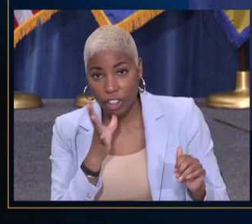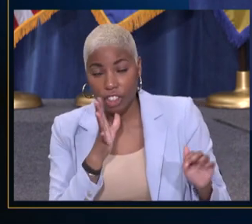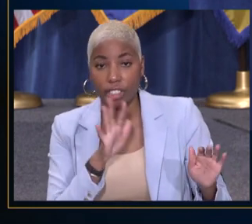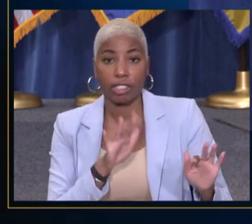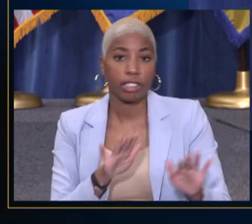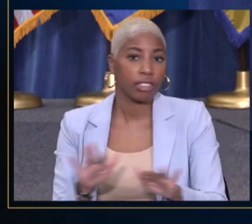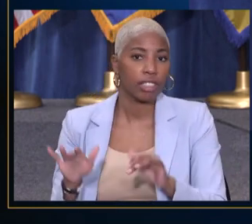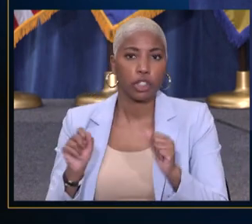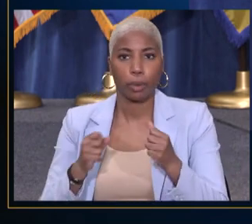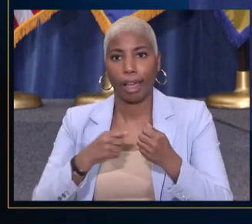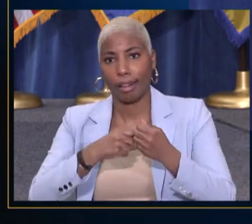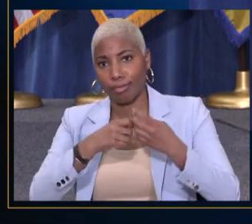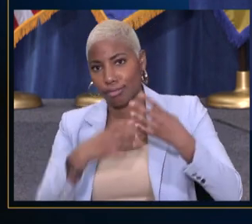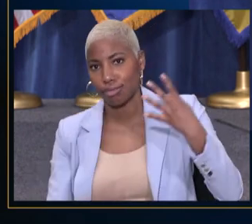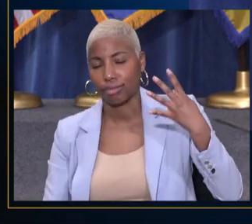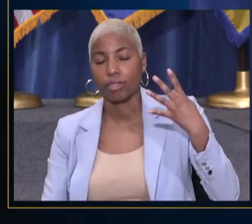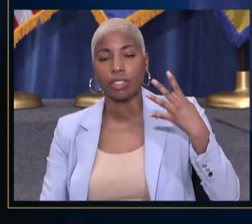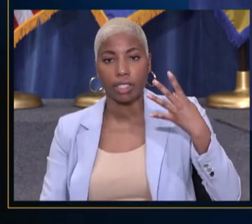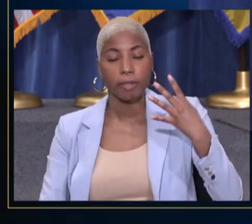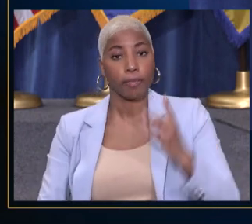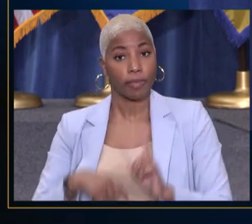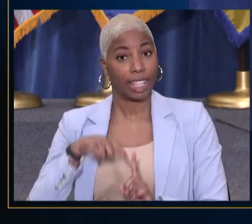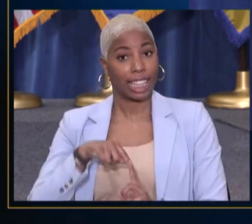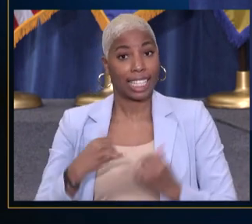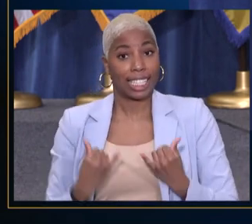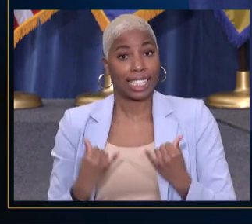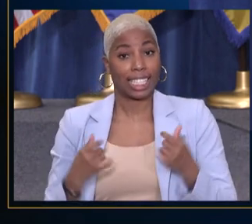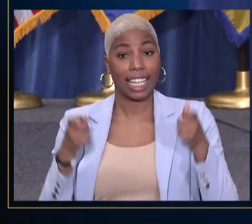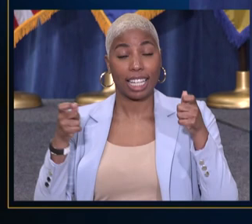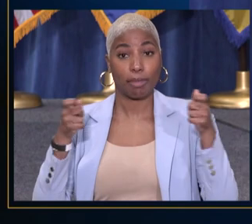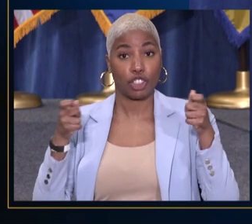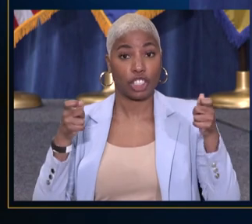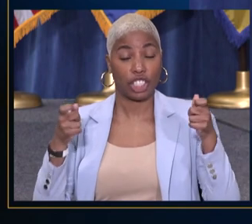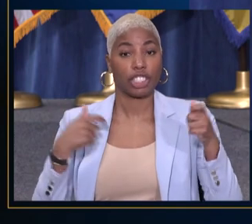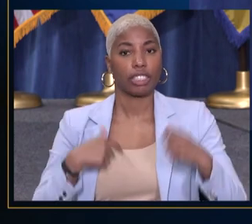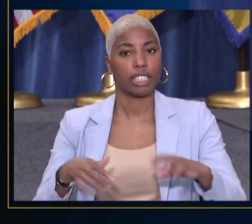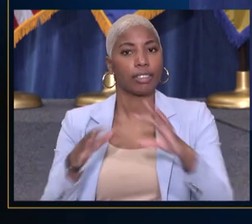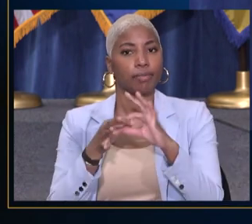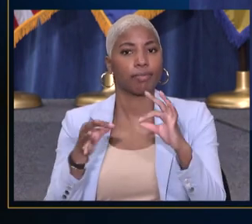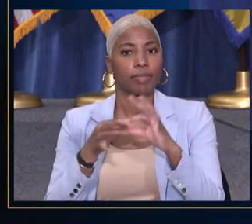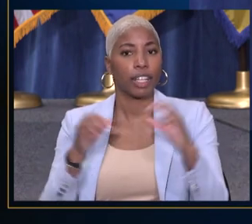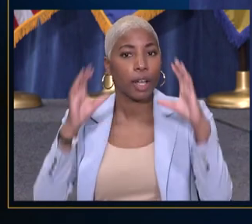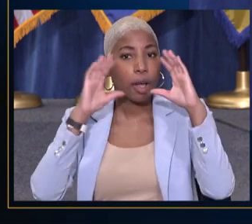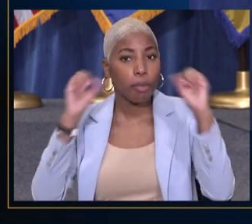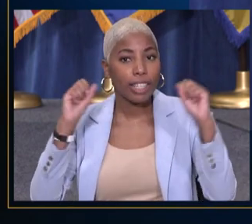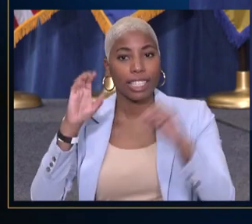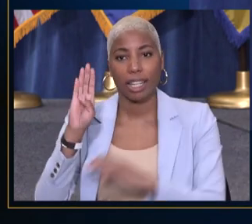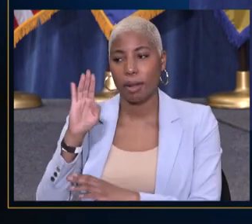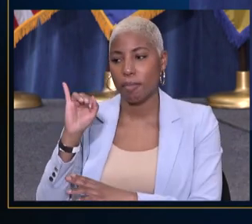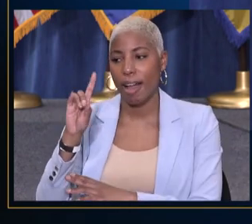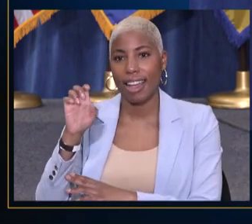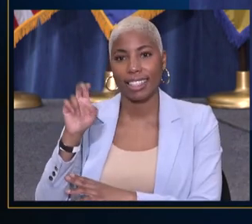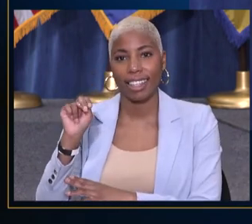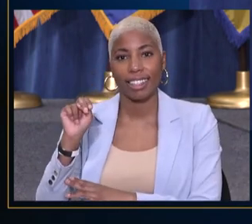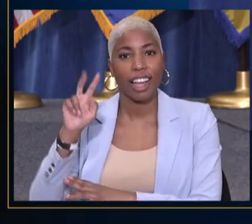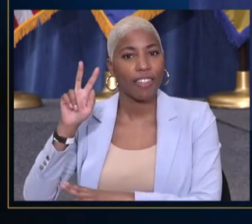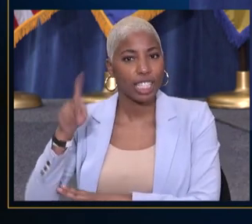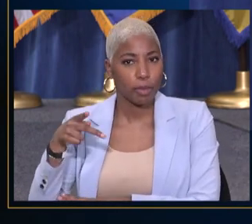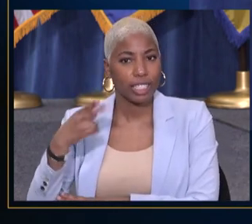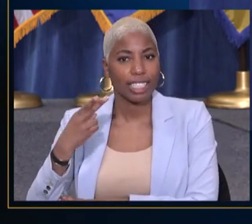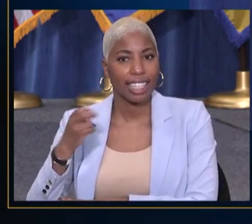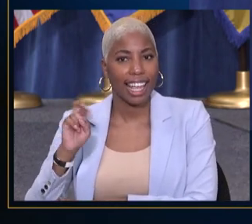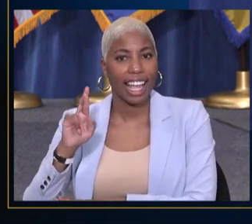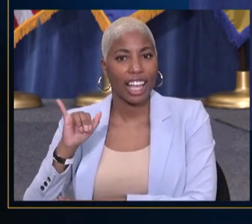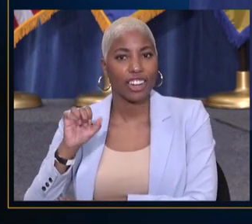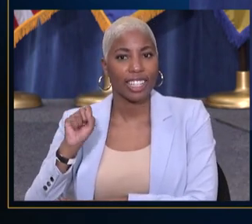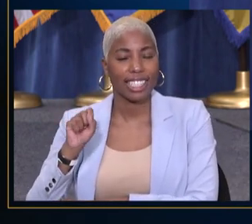on and on down the list. This administration, I'd like to say, President Biden, Vice President Harris have